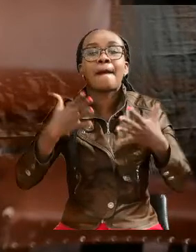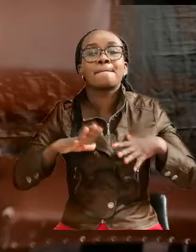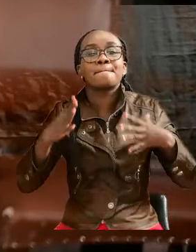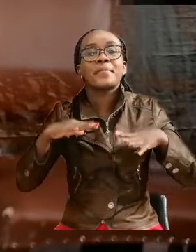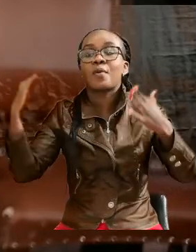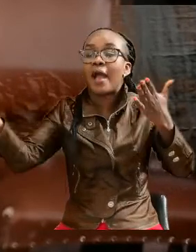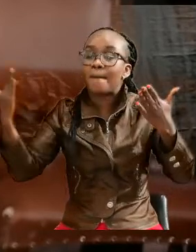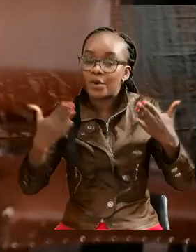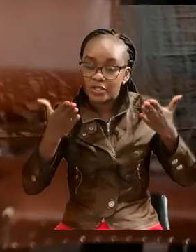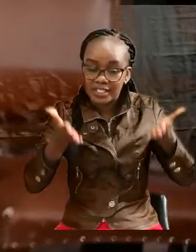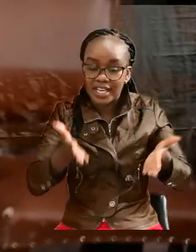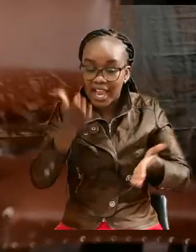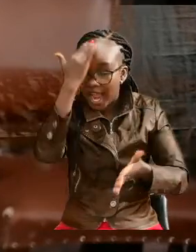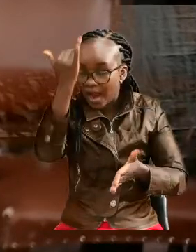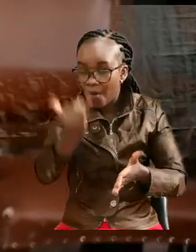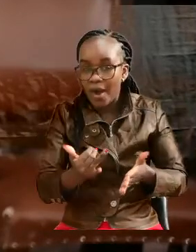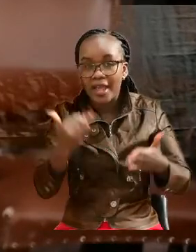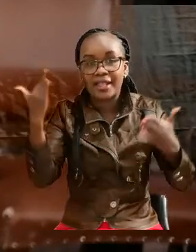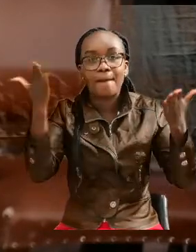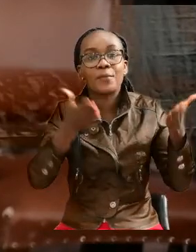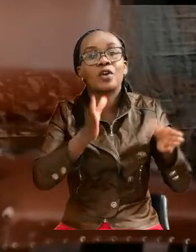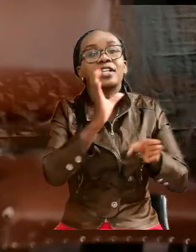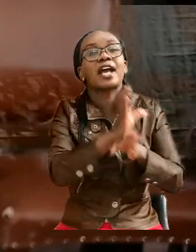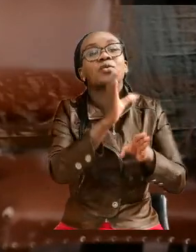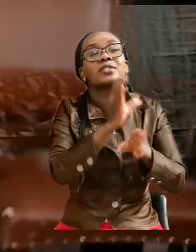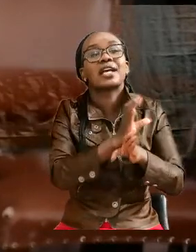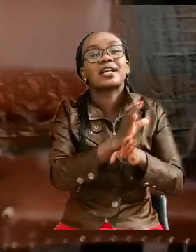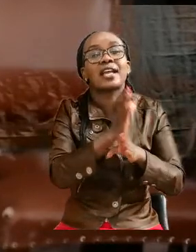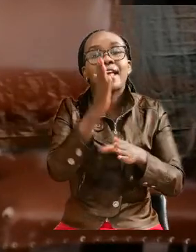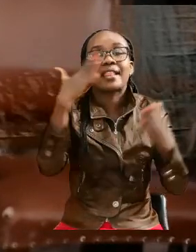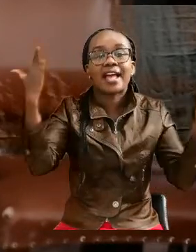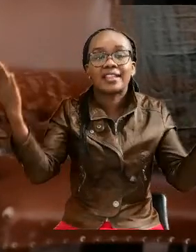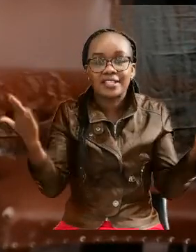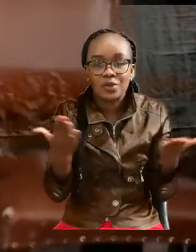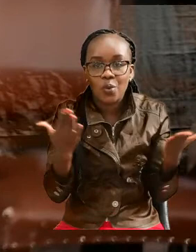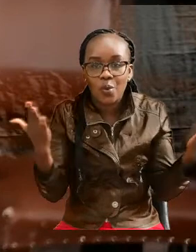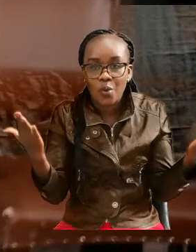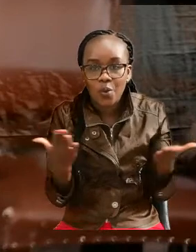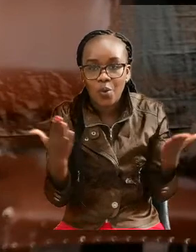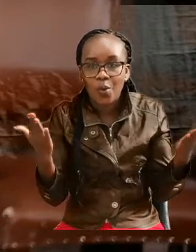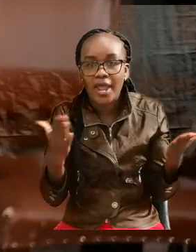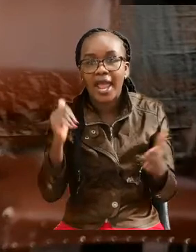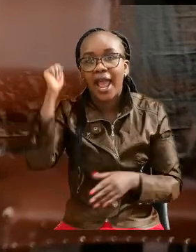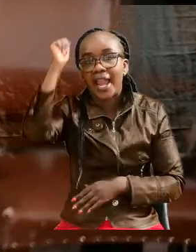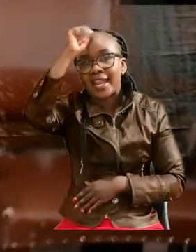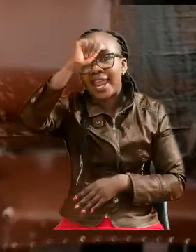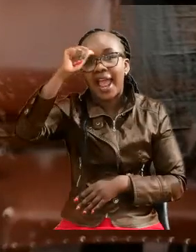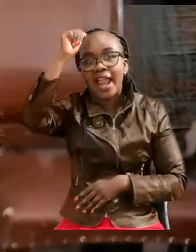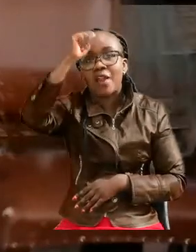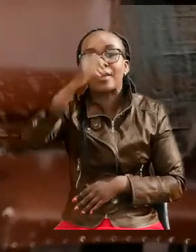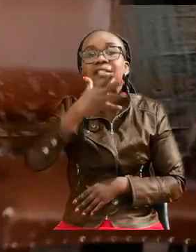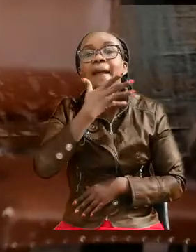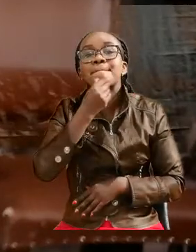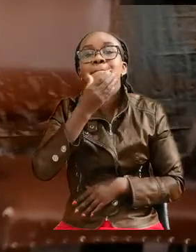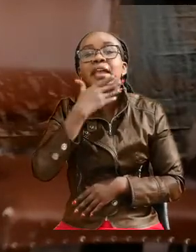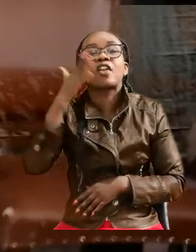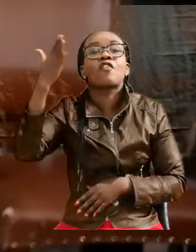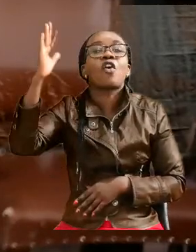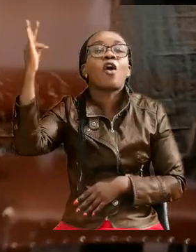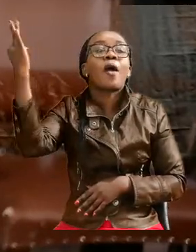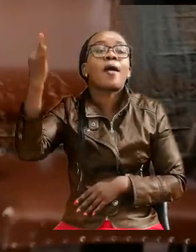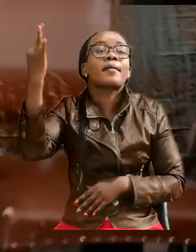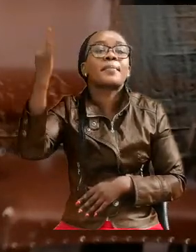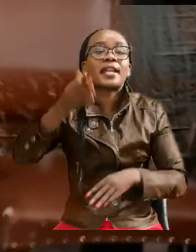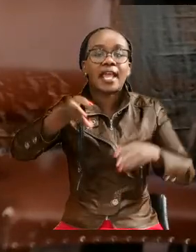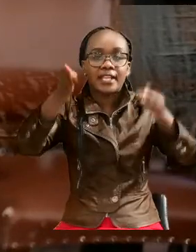brought here so that they are brought to church. And that is where the anointed men of God preach and give